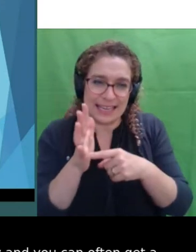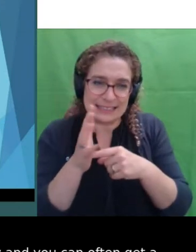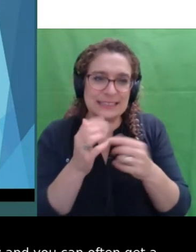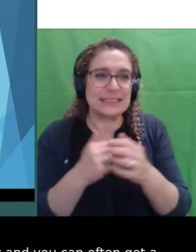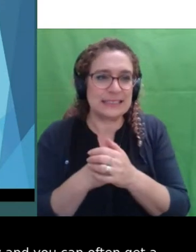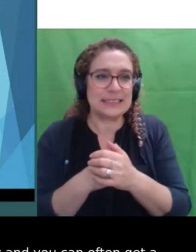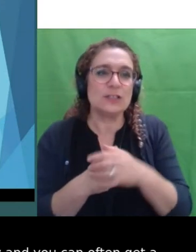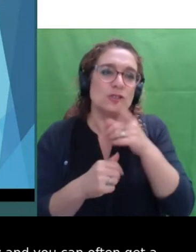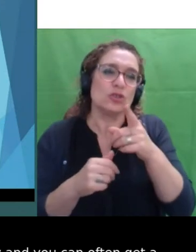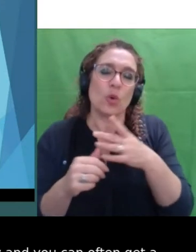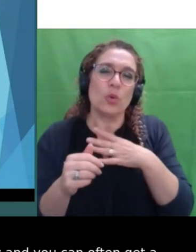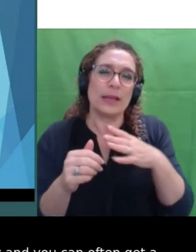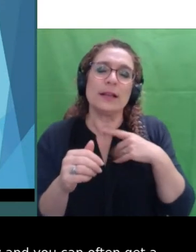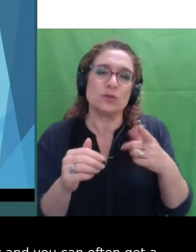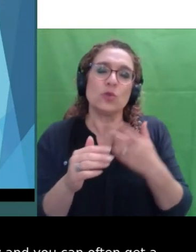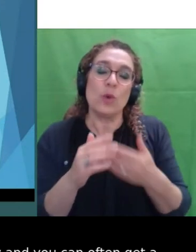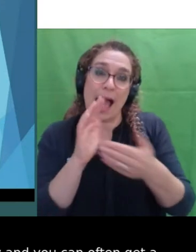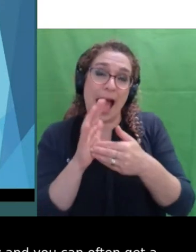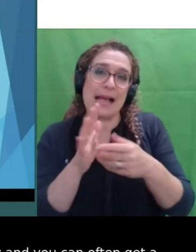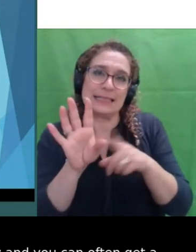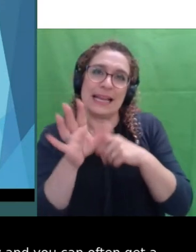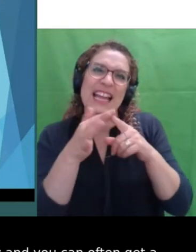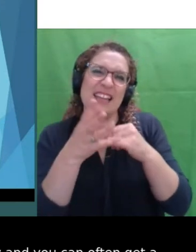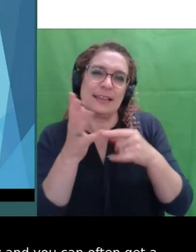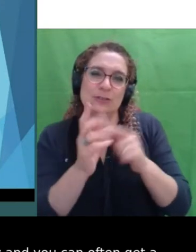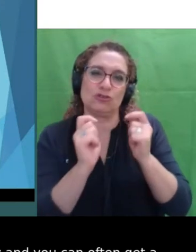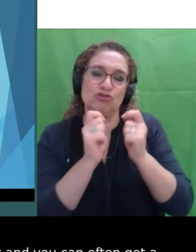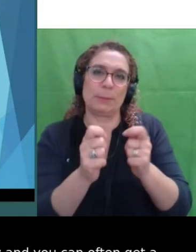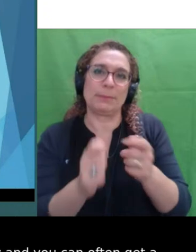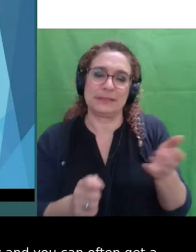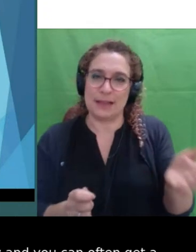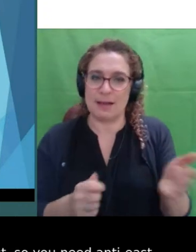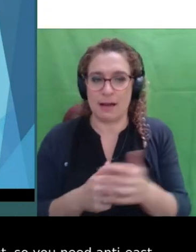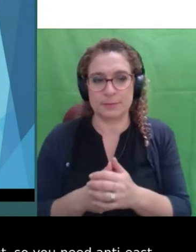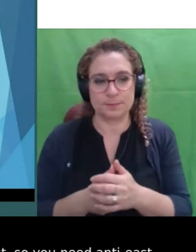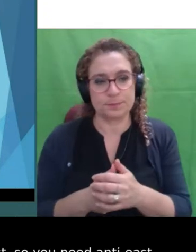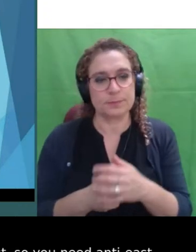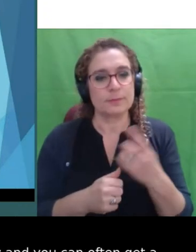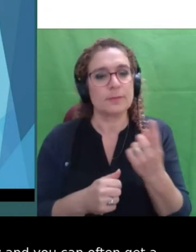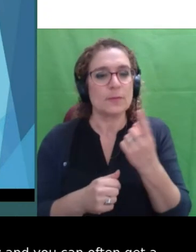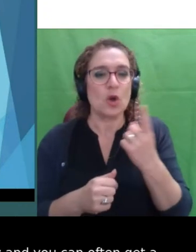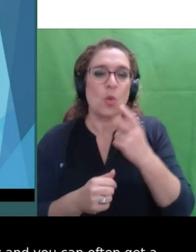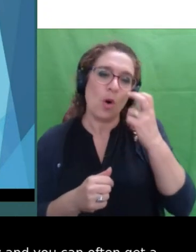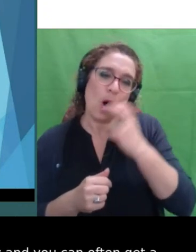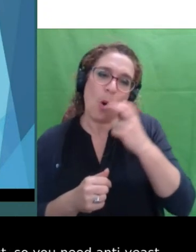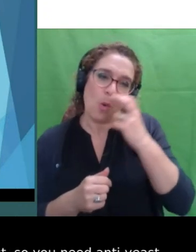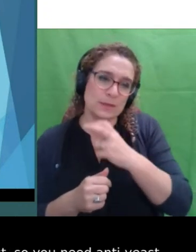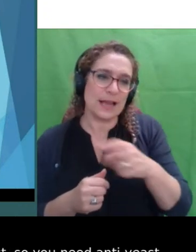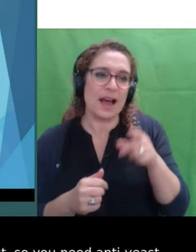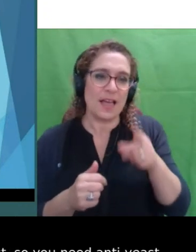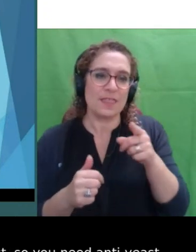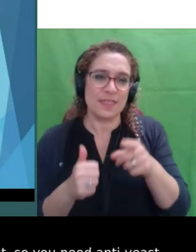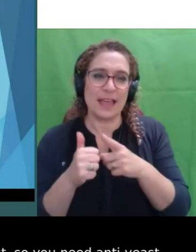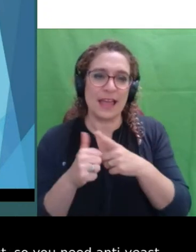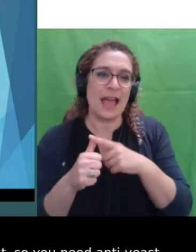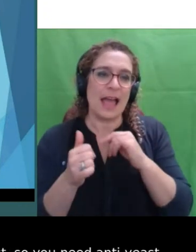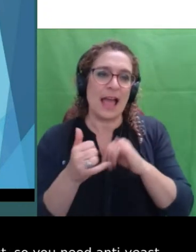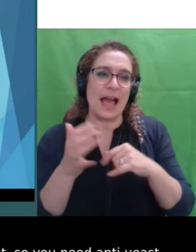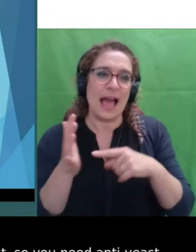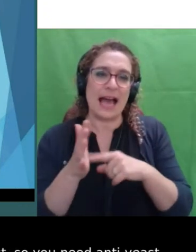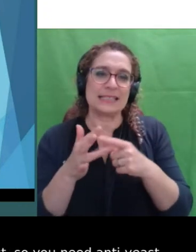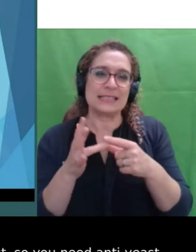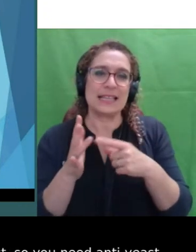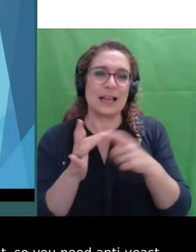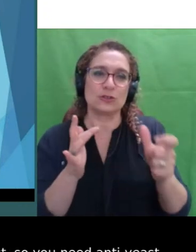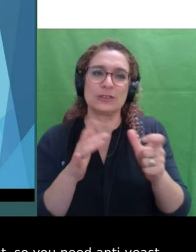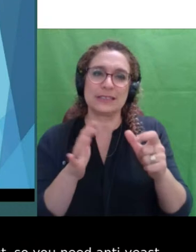anti-yeast treatment here in in older people um acetate eczema is really the degeneration of the skin